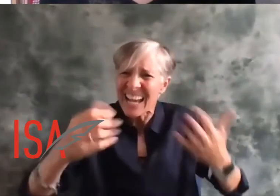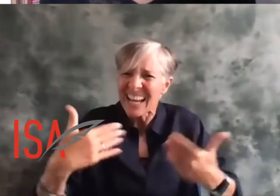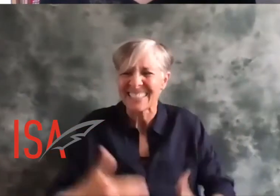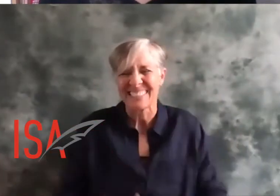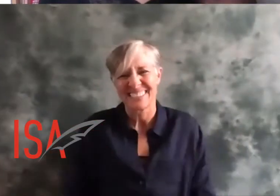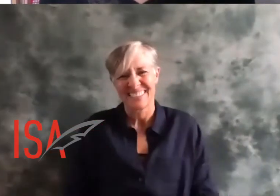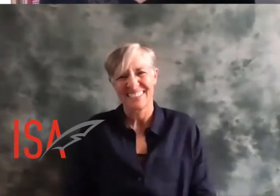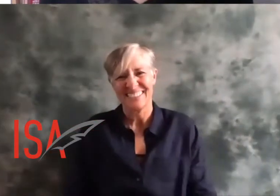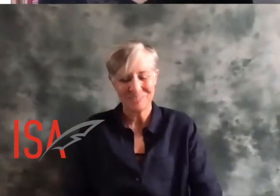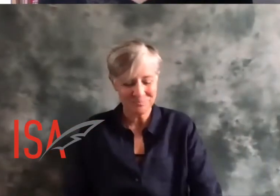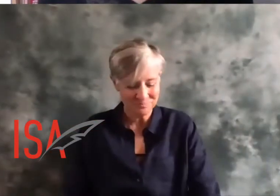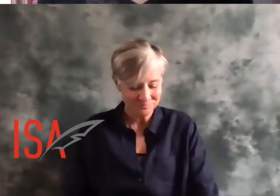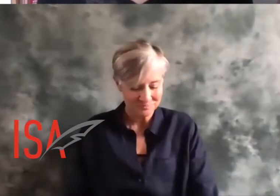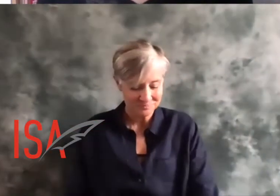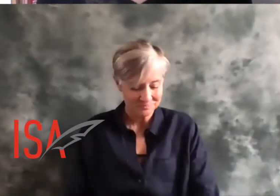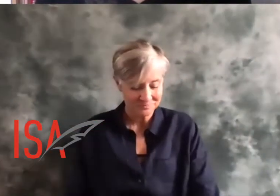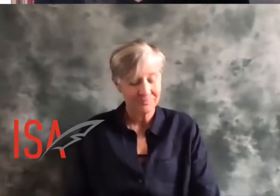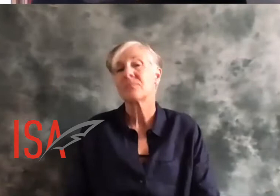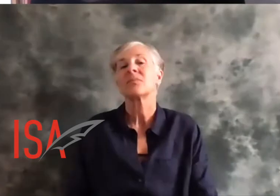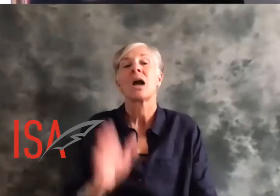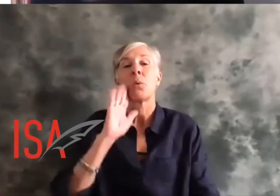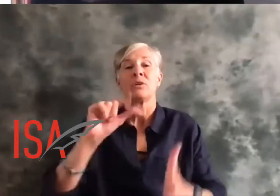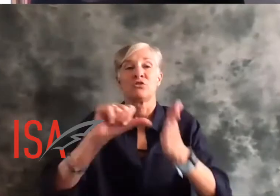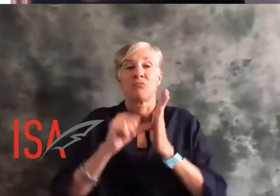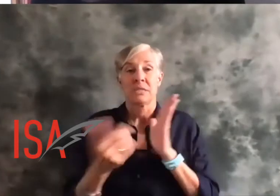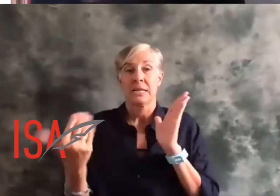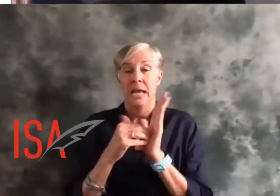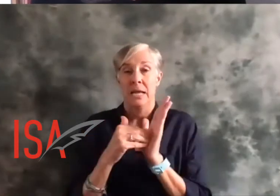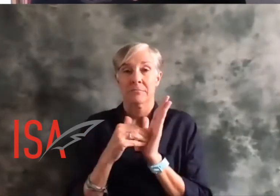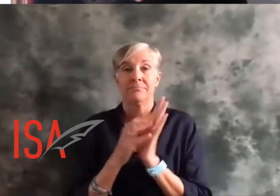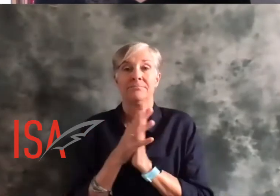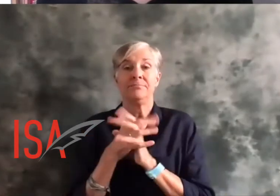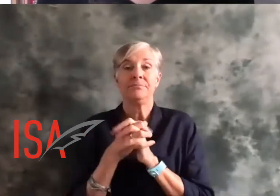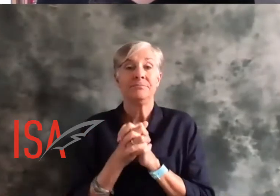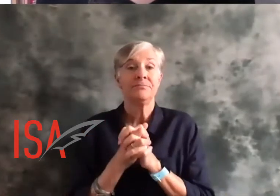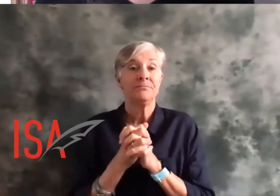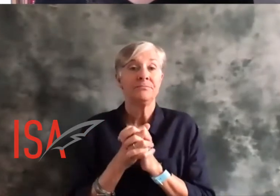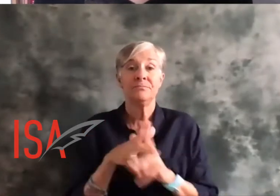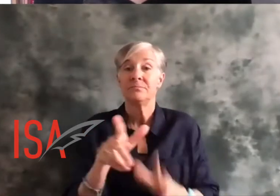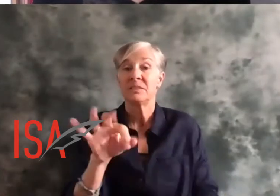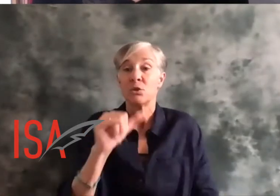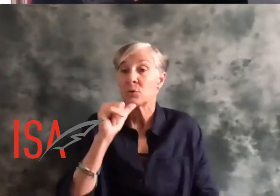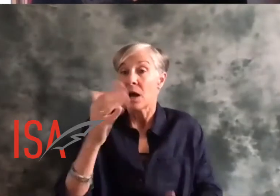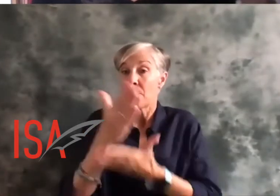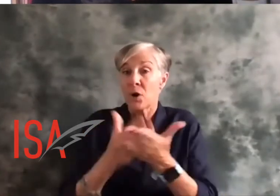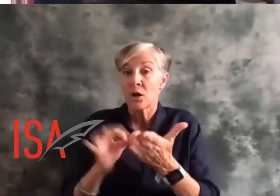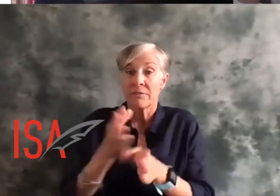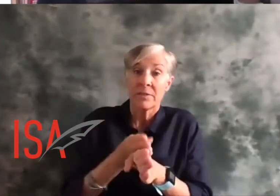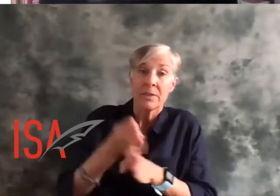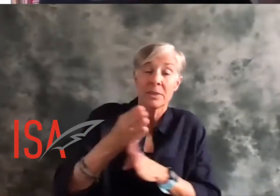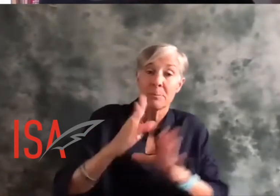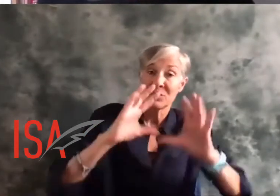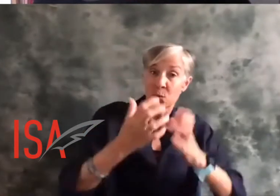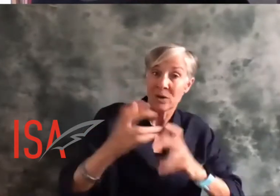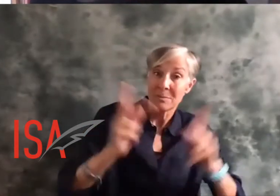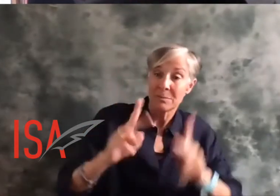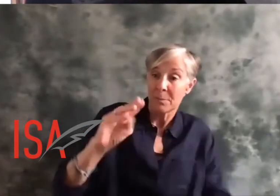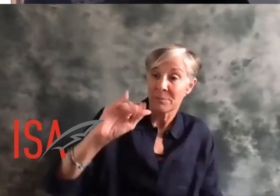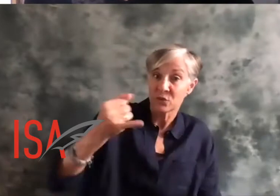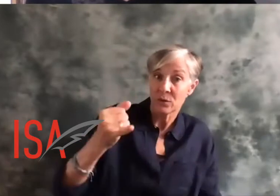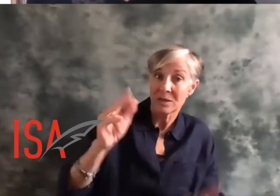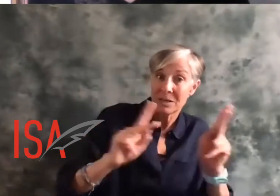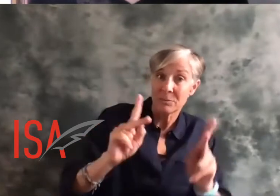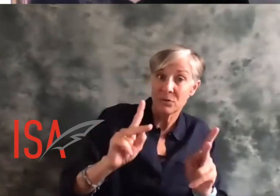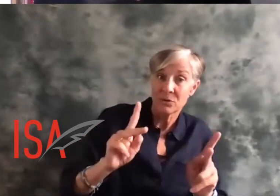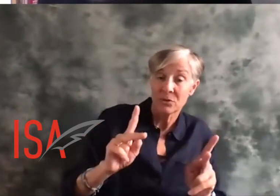see. I'm going to stress this again. If you are someone who's not part of the majority and you're writing, it doesn't mean